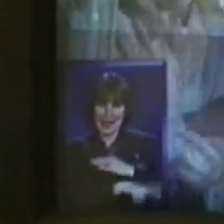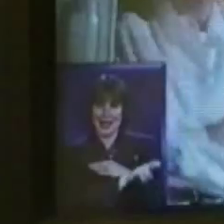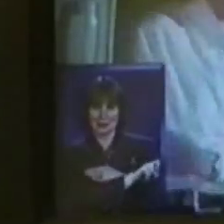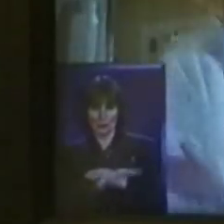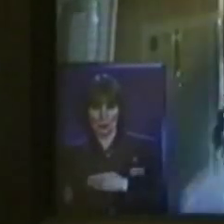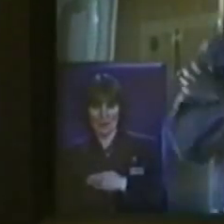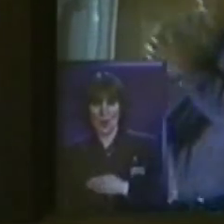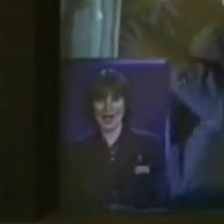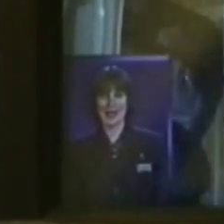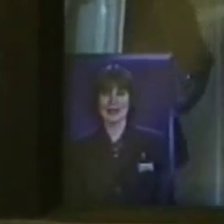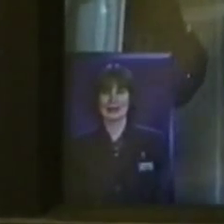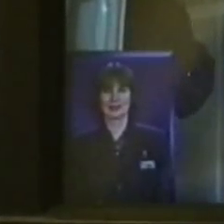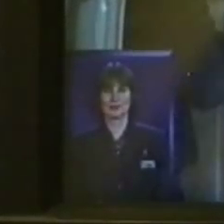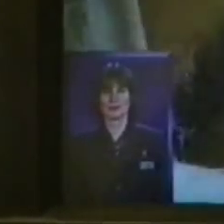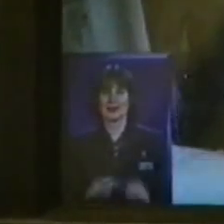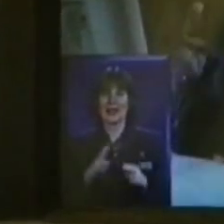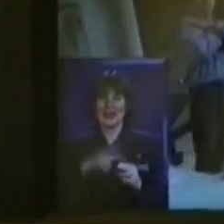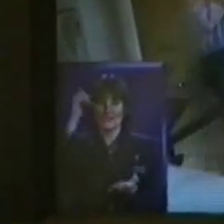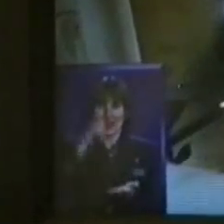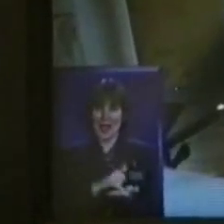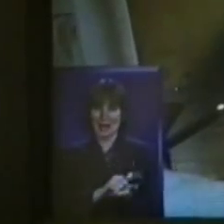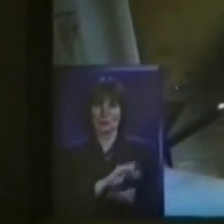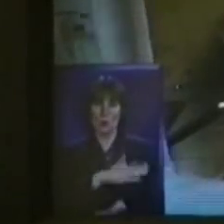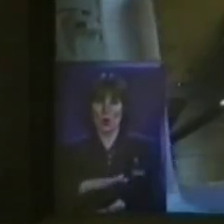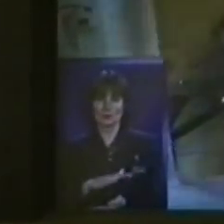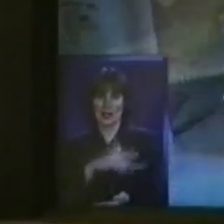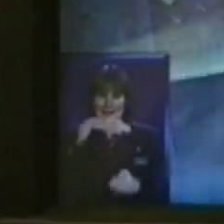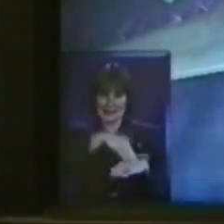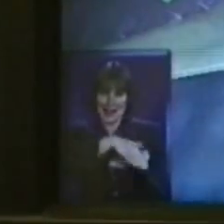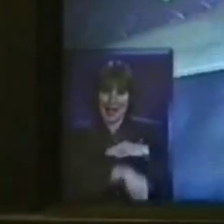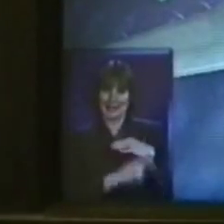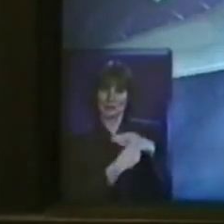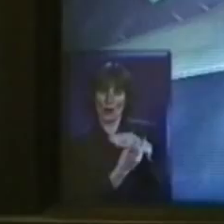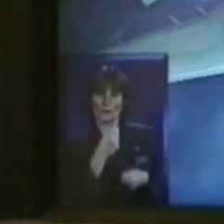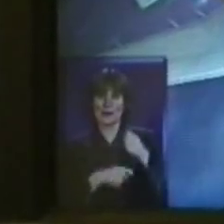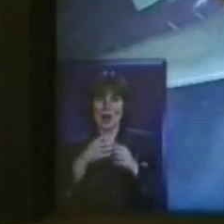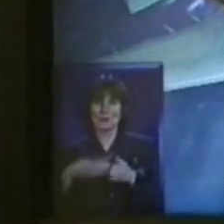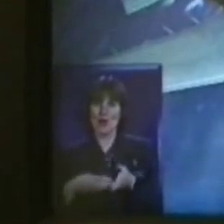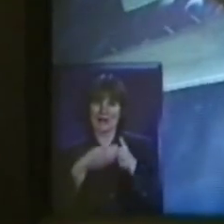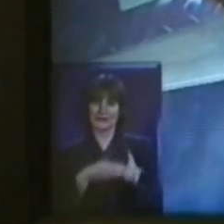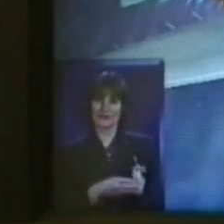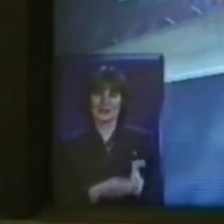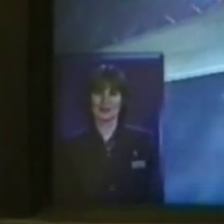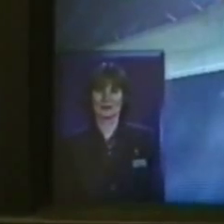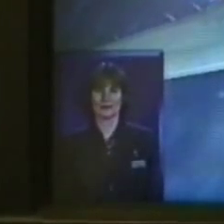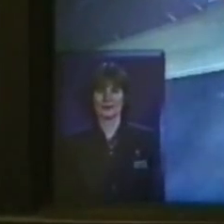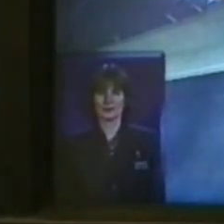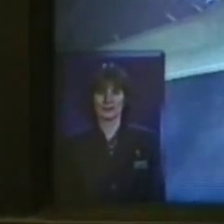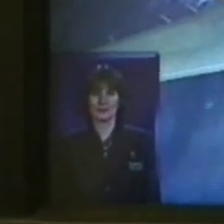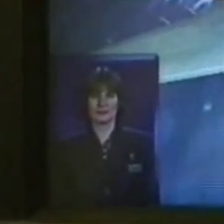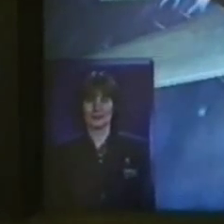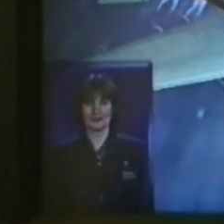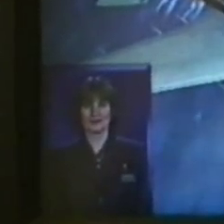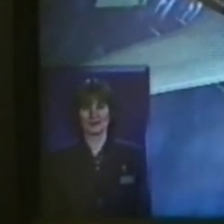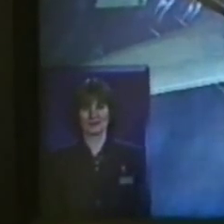Jump onto the slide and move away from the aircraft. If the aircraft has landed on water, these slides detach to